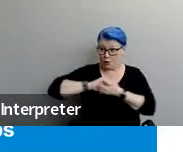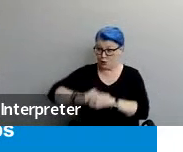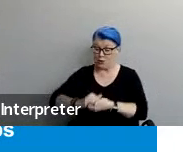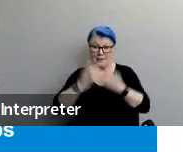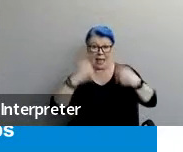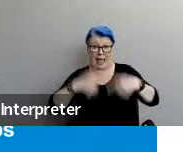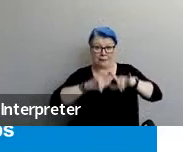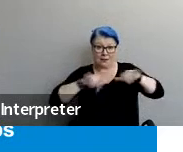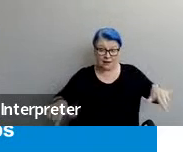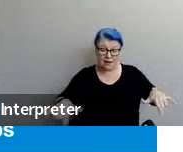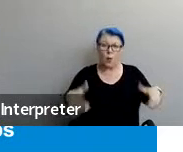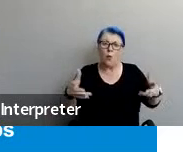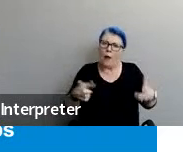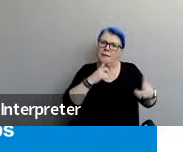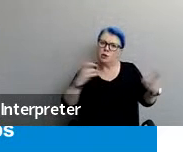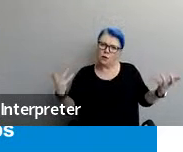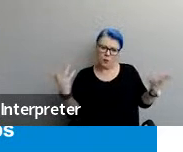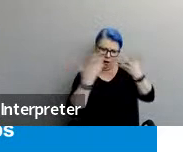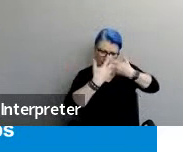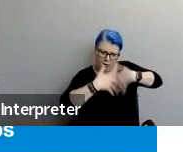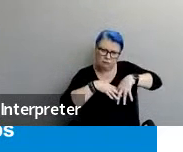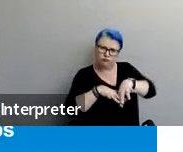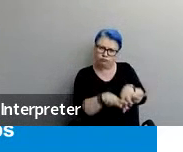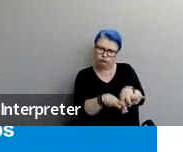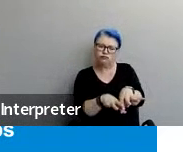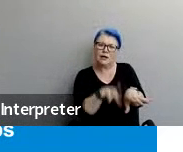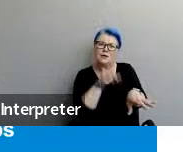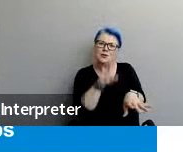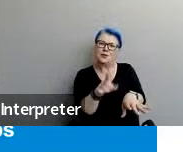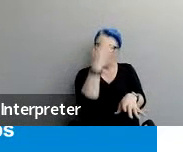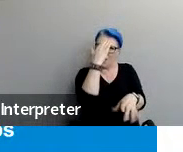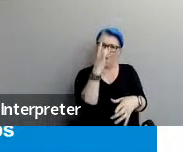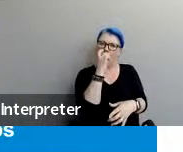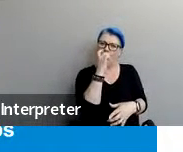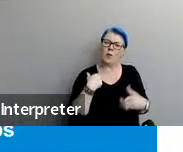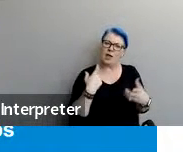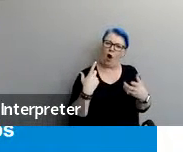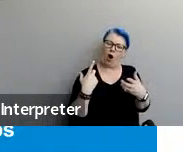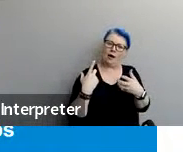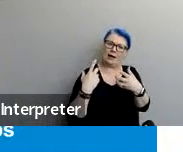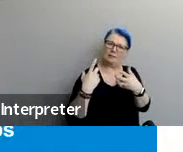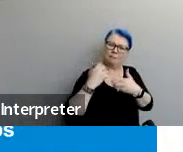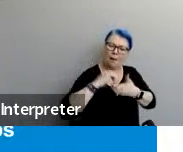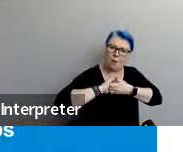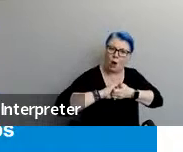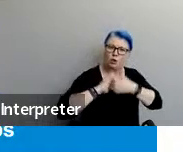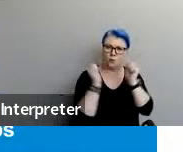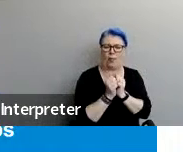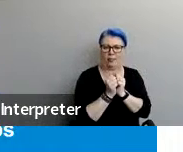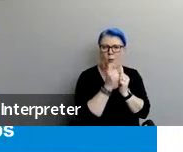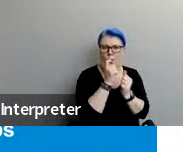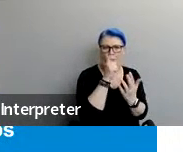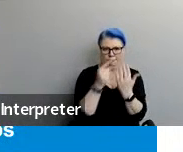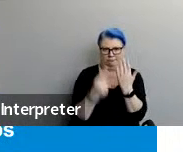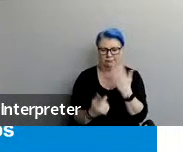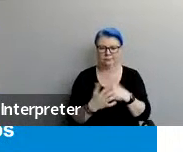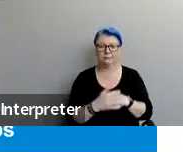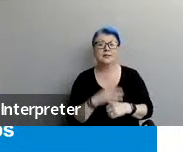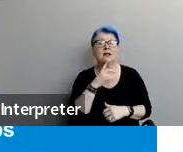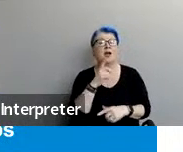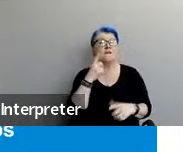of streamlining those partnerships and being aware of who we have those partnerships with. For our engaging the